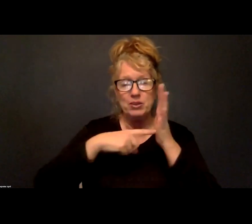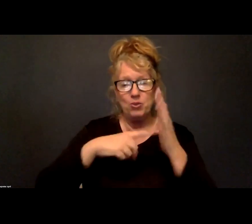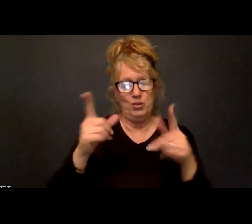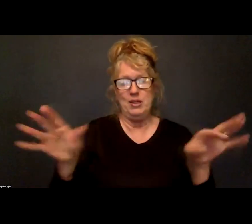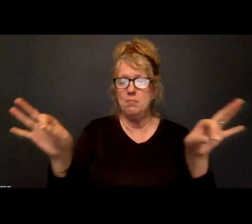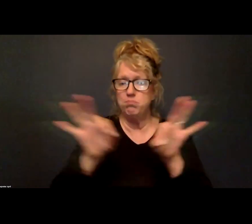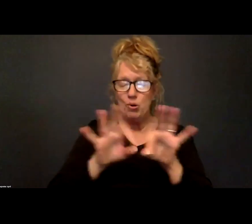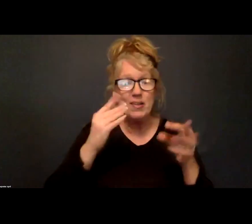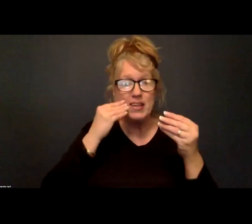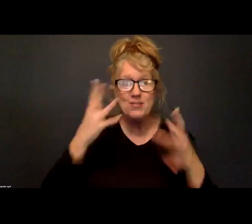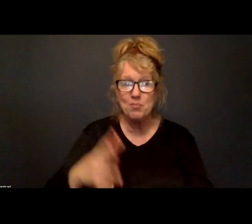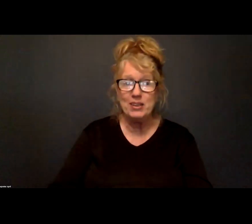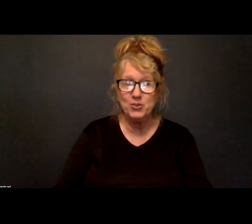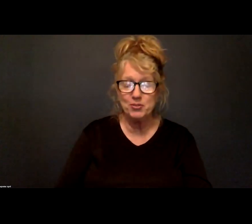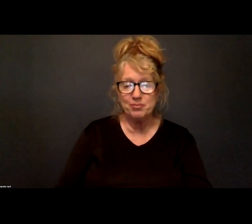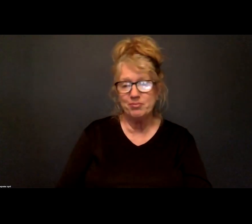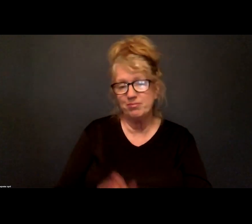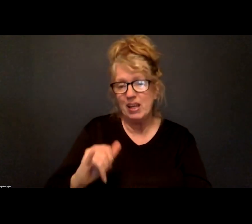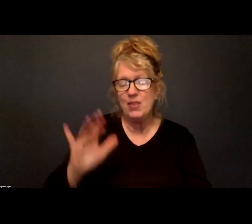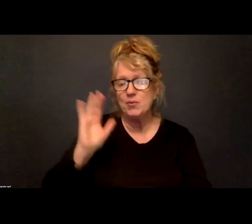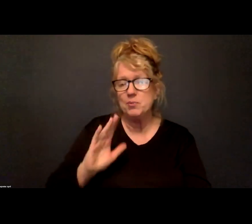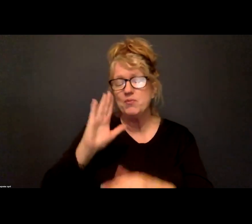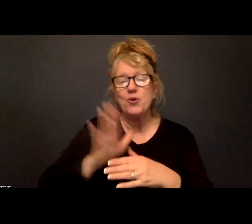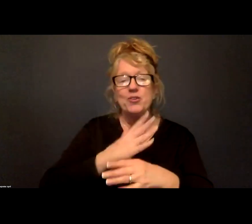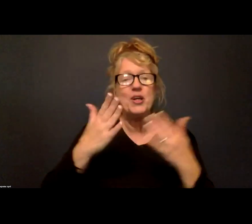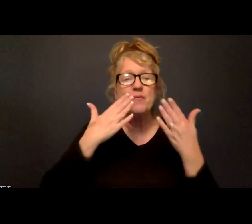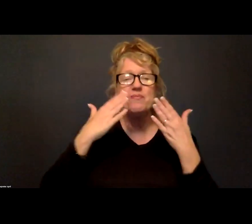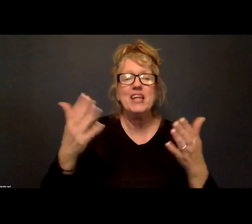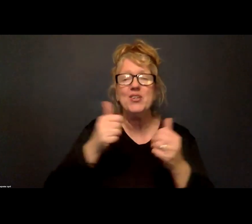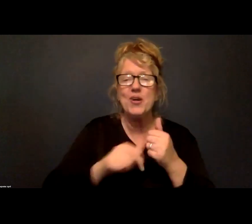the information was that was shared. Thank you, everybody. Take care.